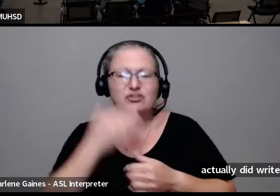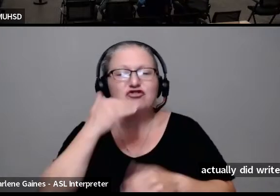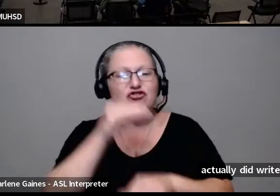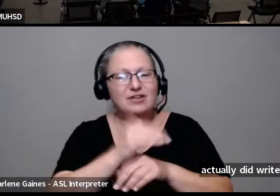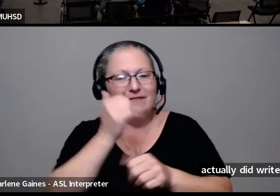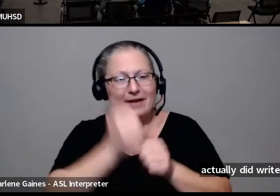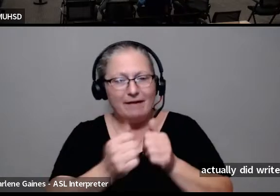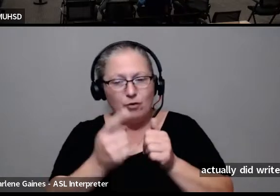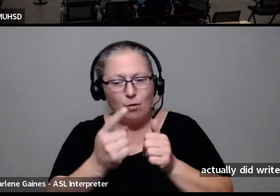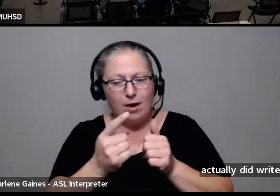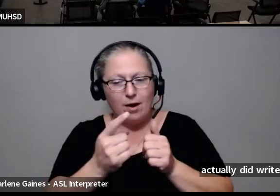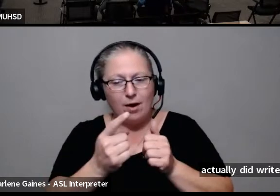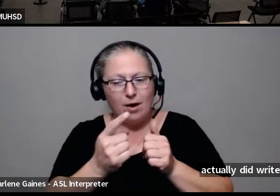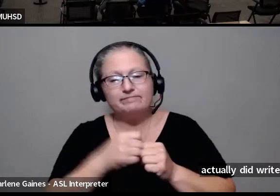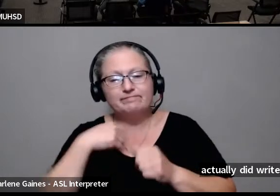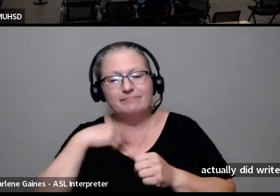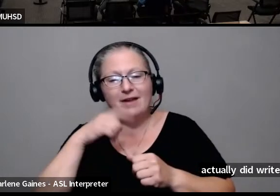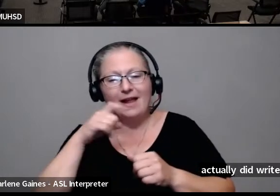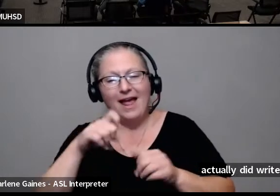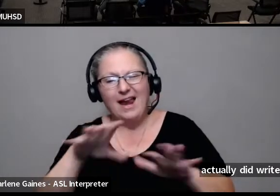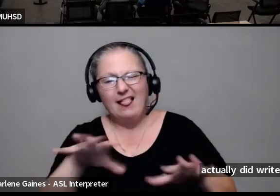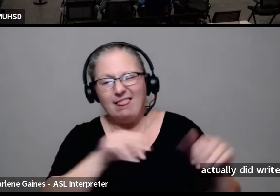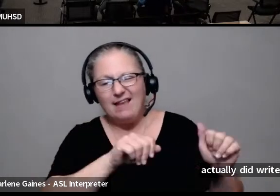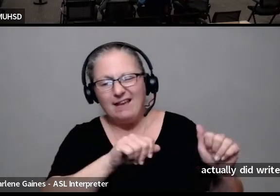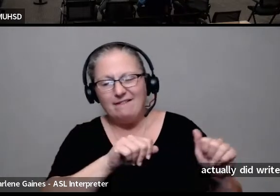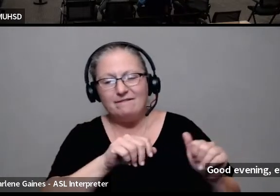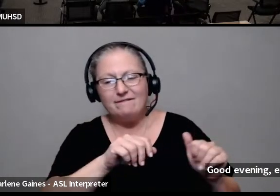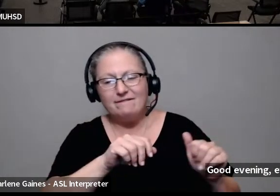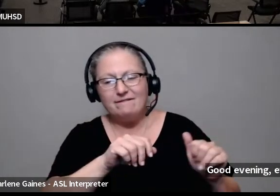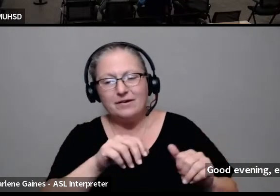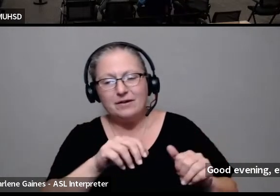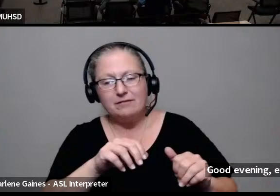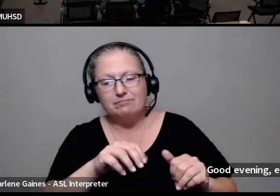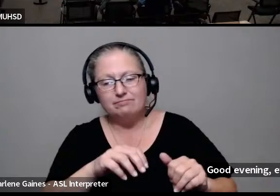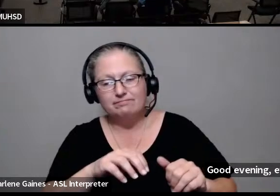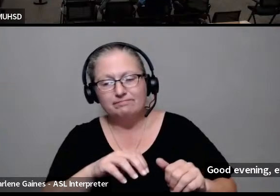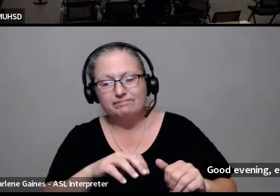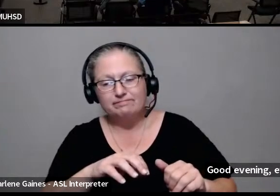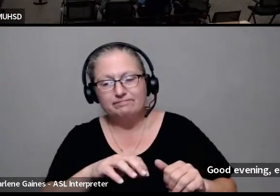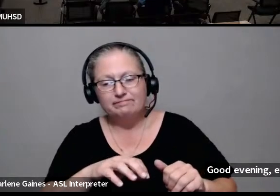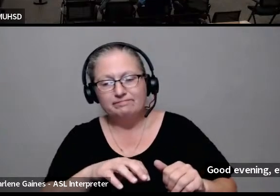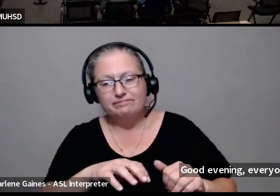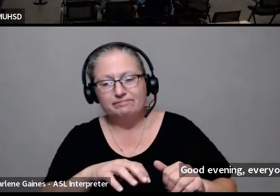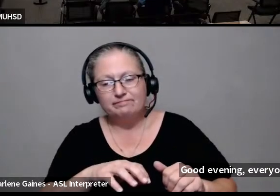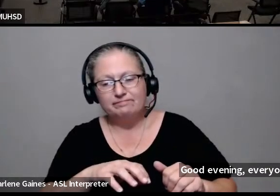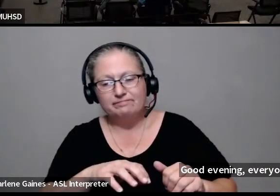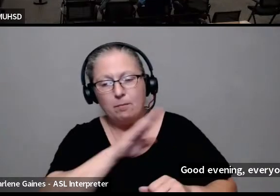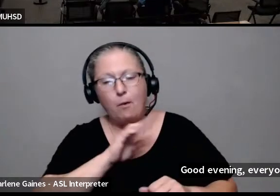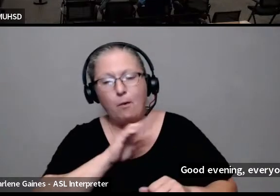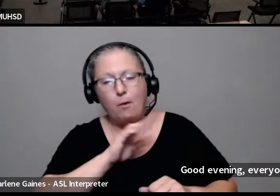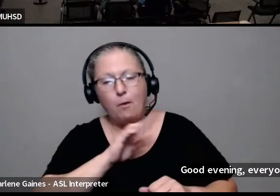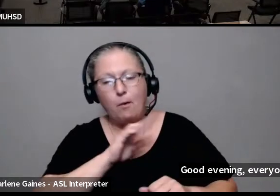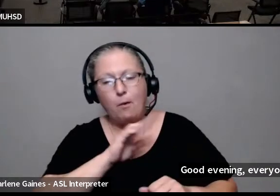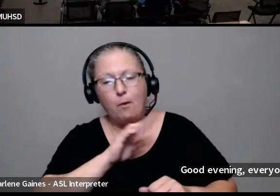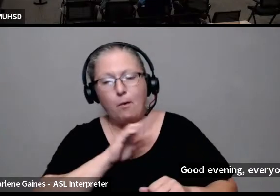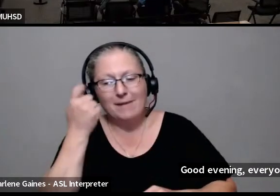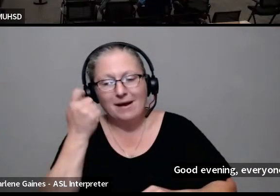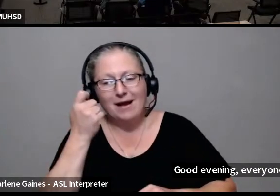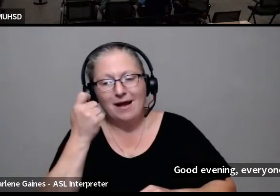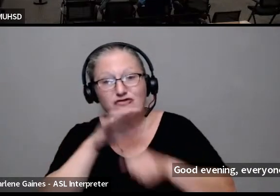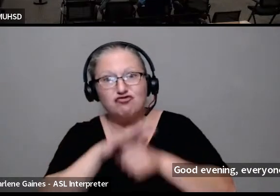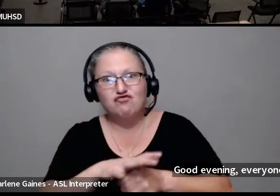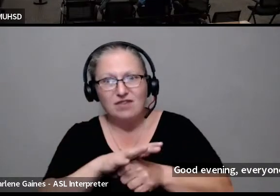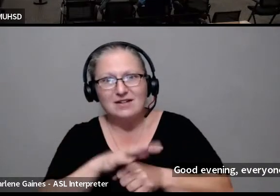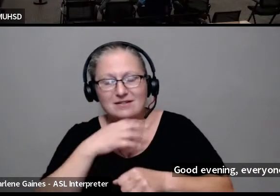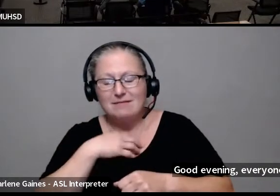everyone. I had to leave the board on mute because it was stressing me